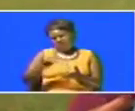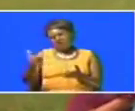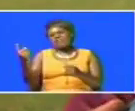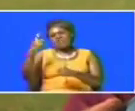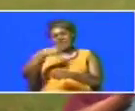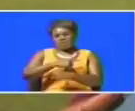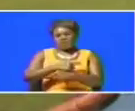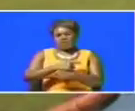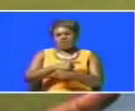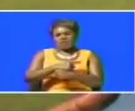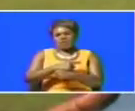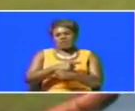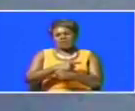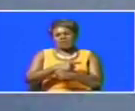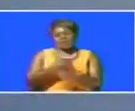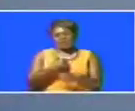to fight for our.